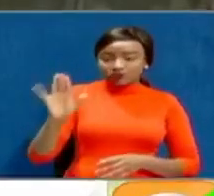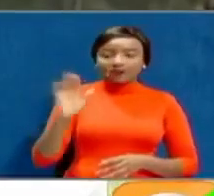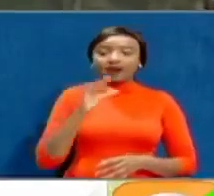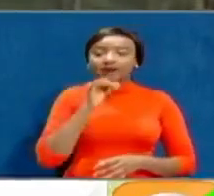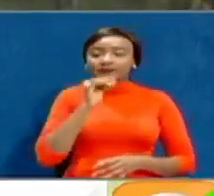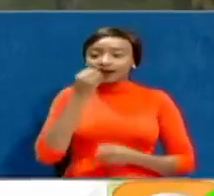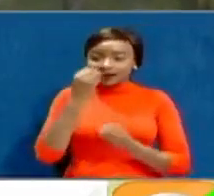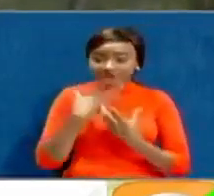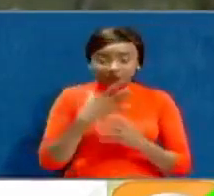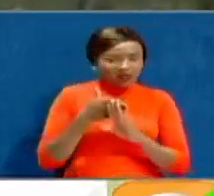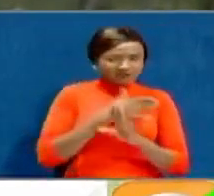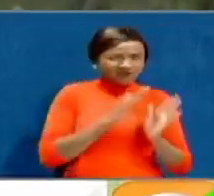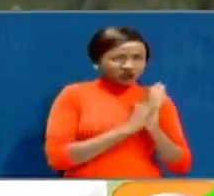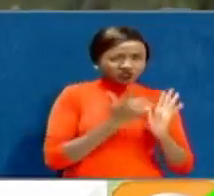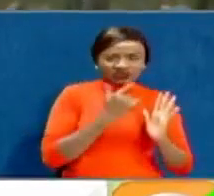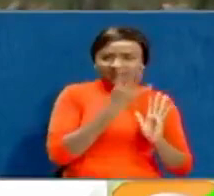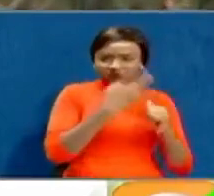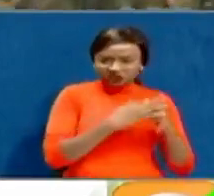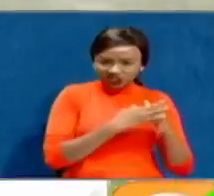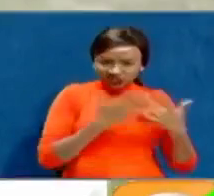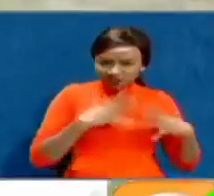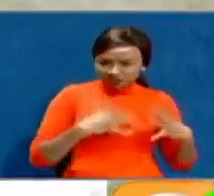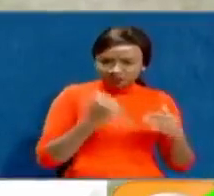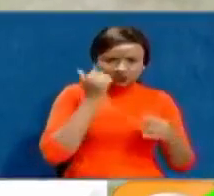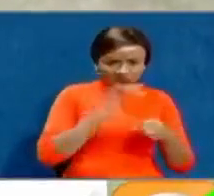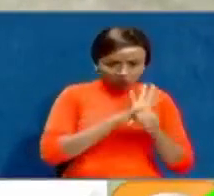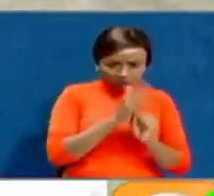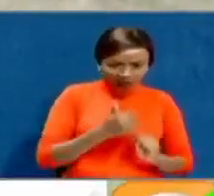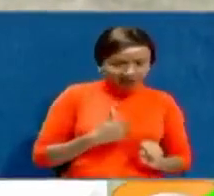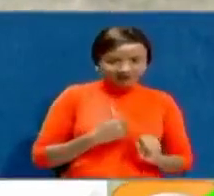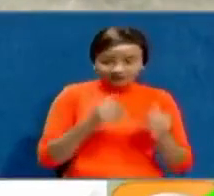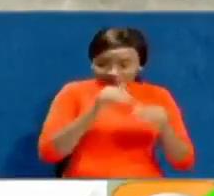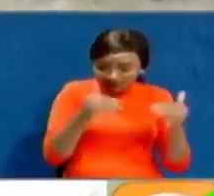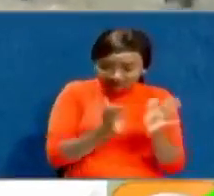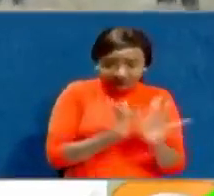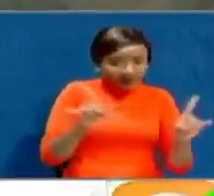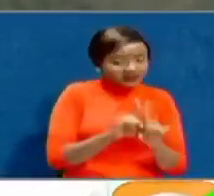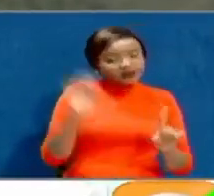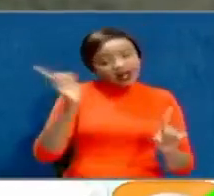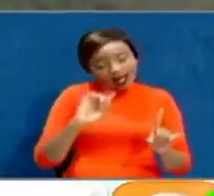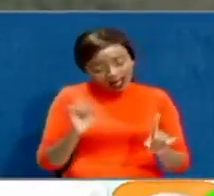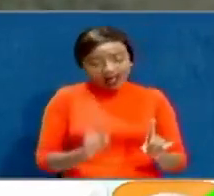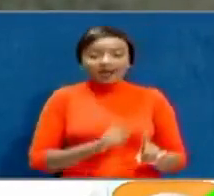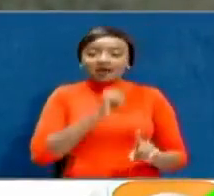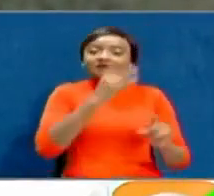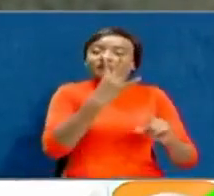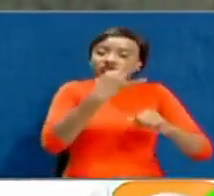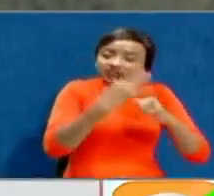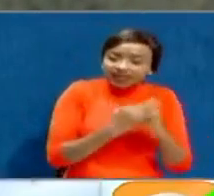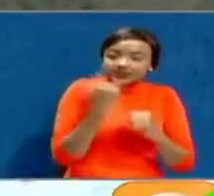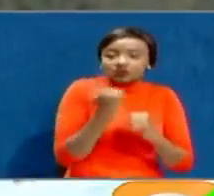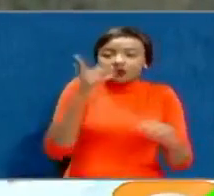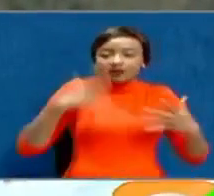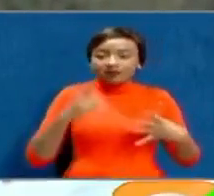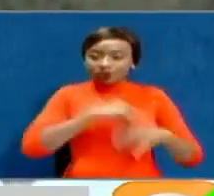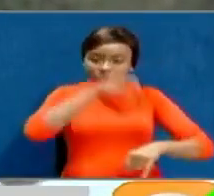indicated 48 family members were infected were misleading, as 48 was the number of those traced for testing. So far, the report